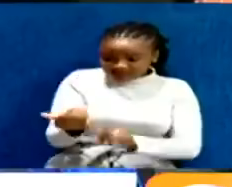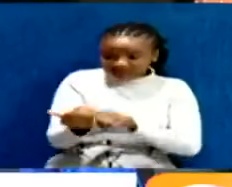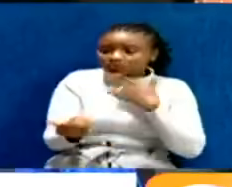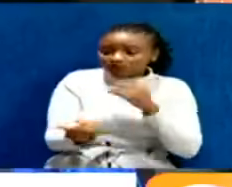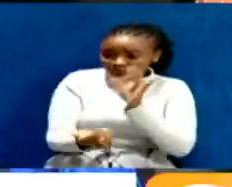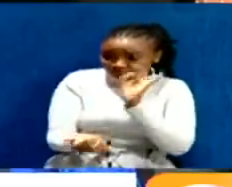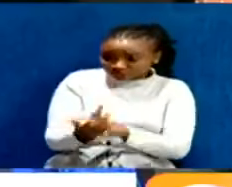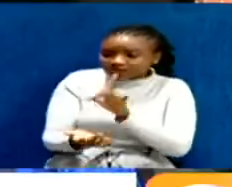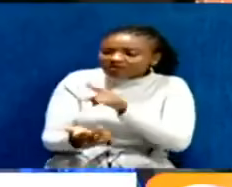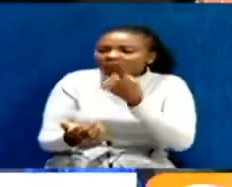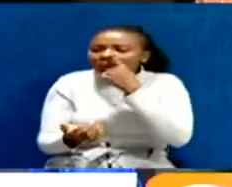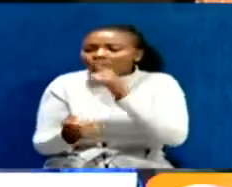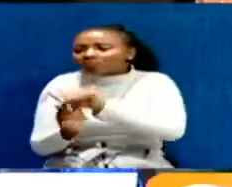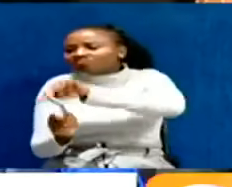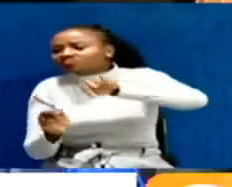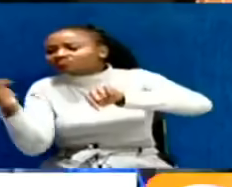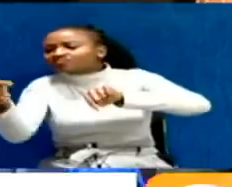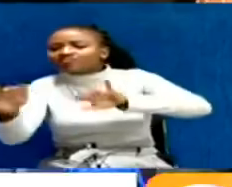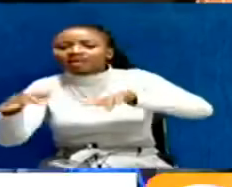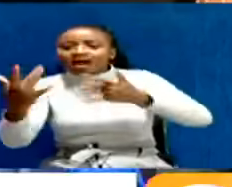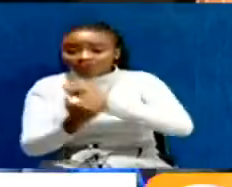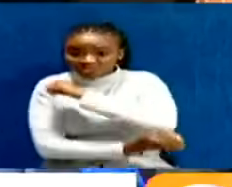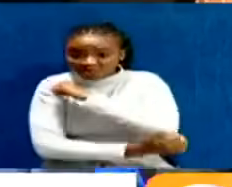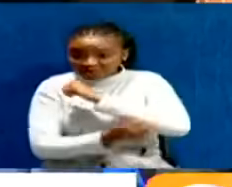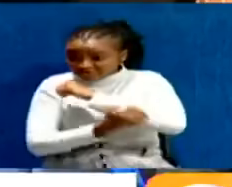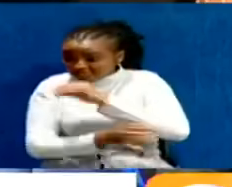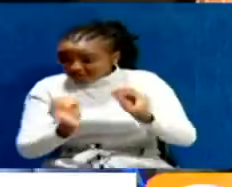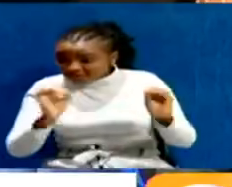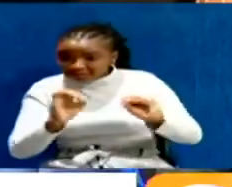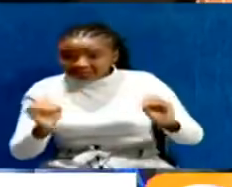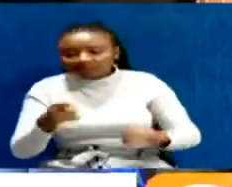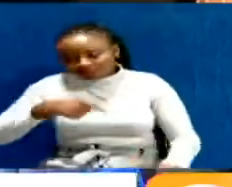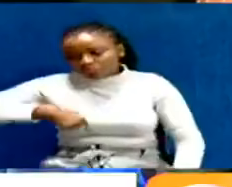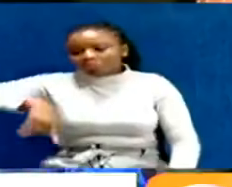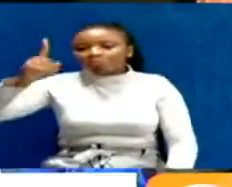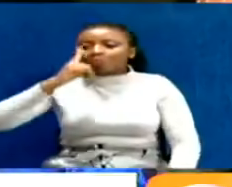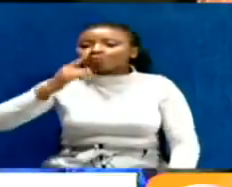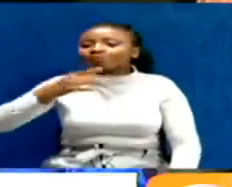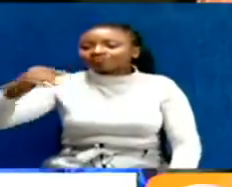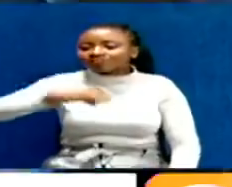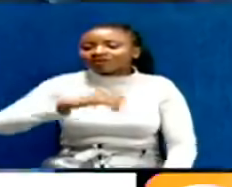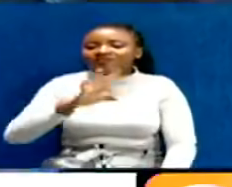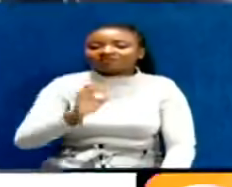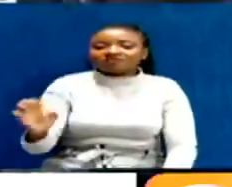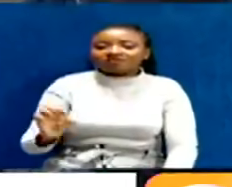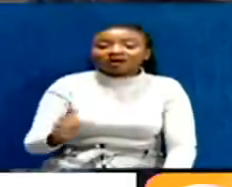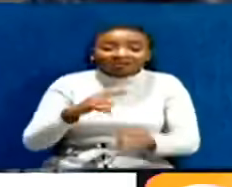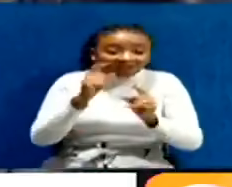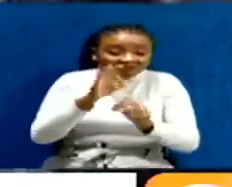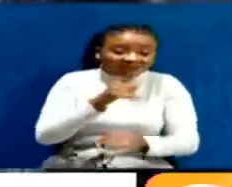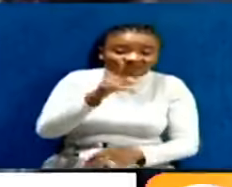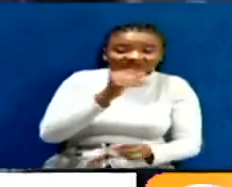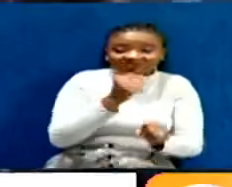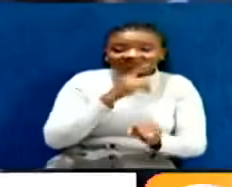home is not from a very poor and indigent family or a family that the family has lost a job. The government had